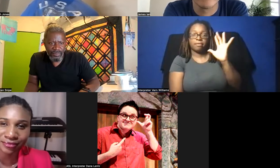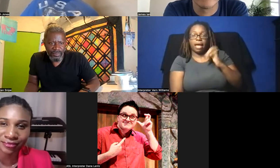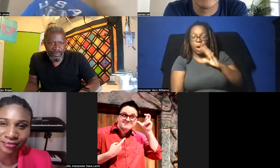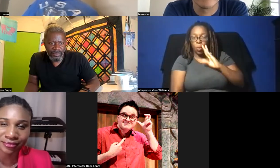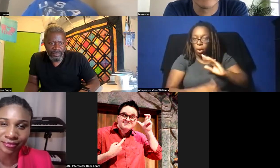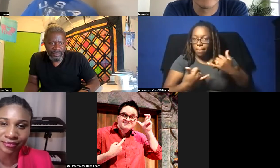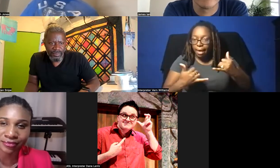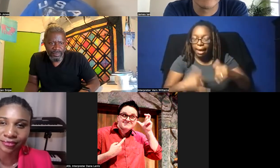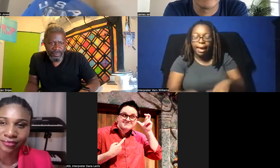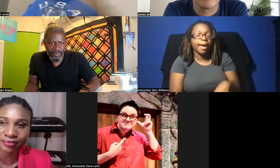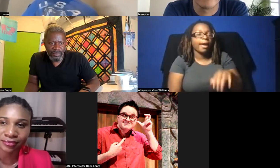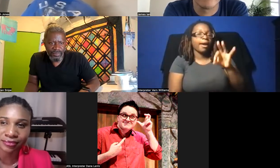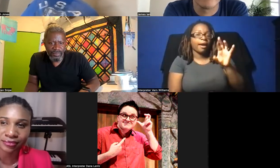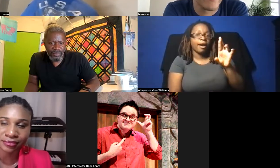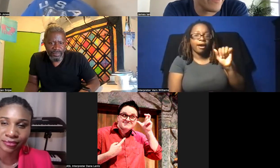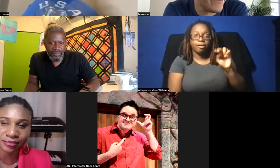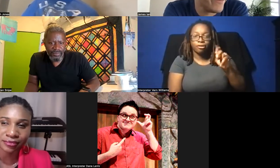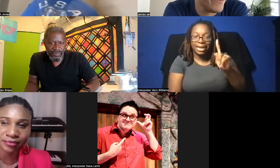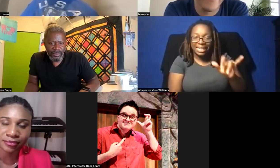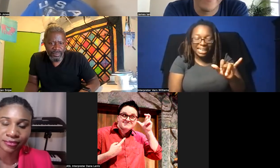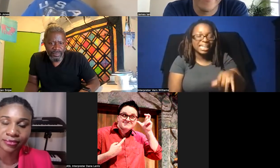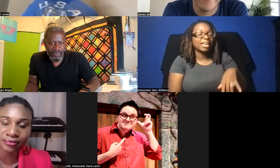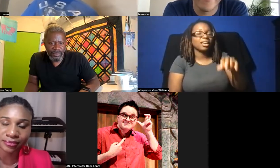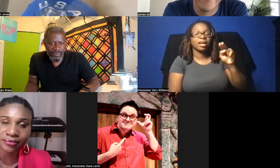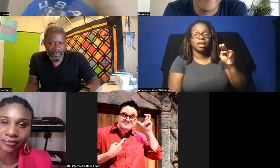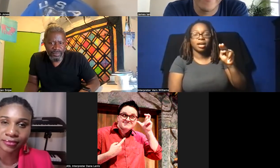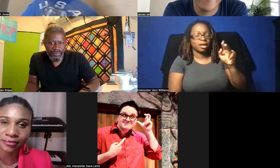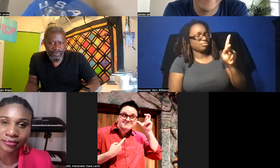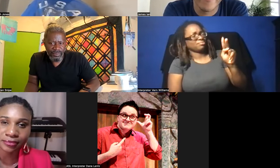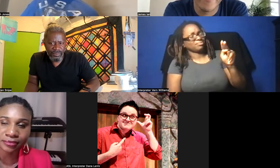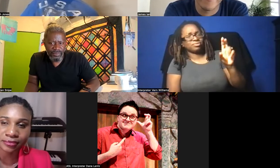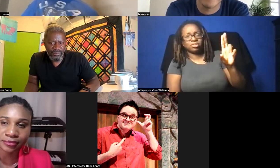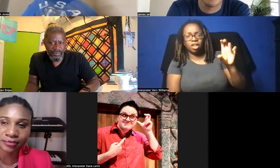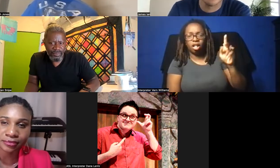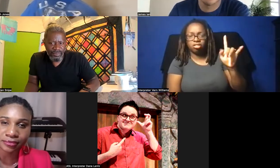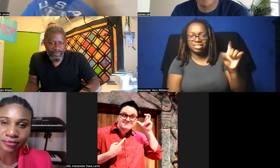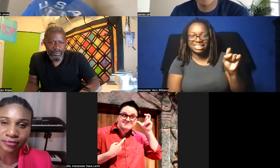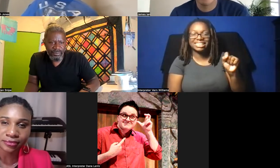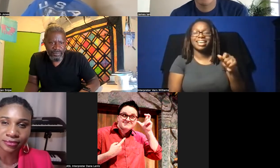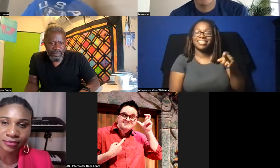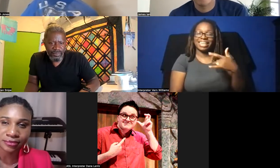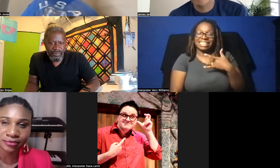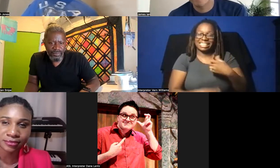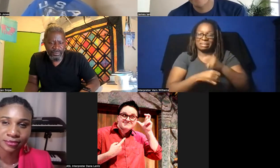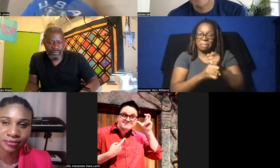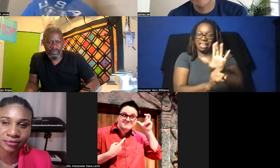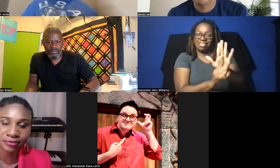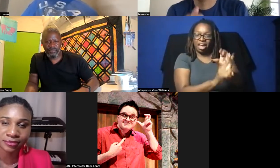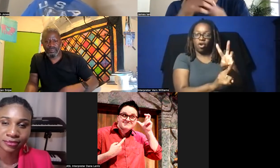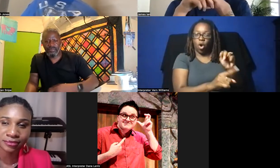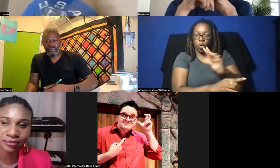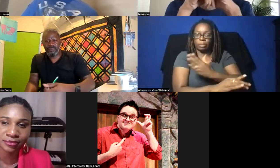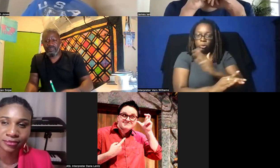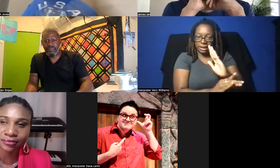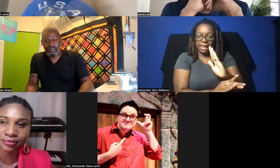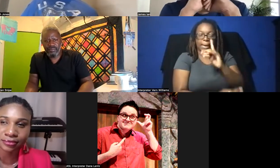Knuckles, all of these people that, created a whole genre of music out of the fact